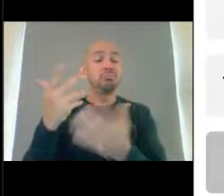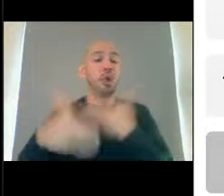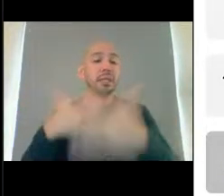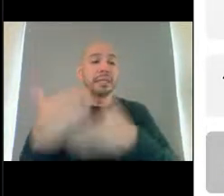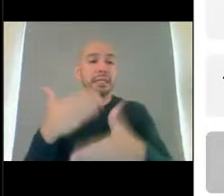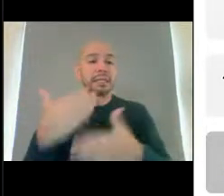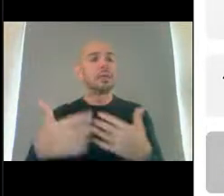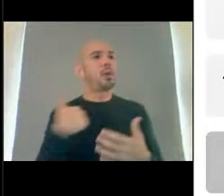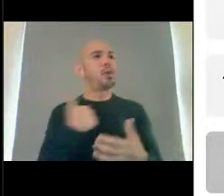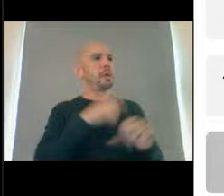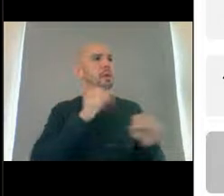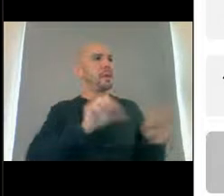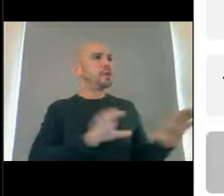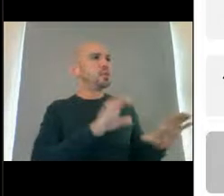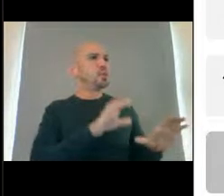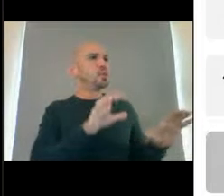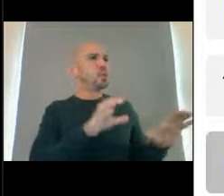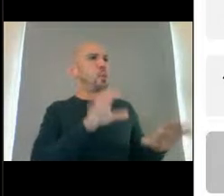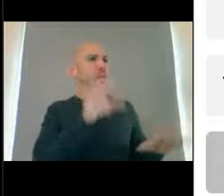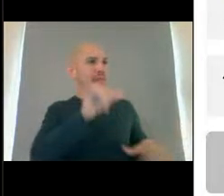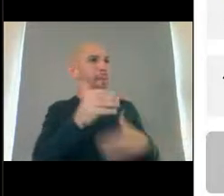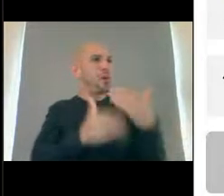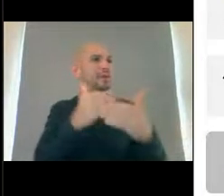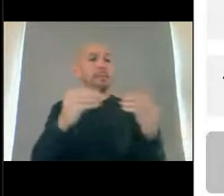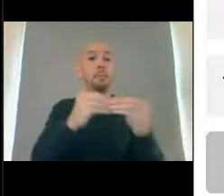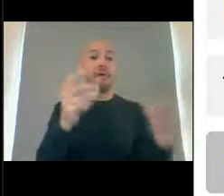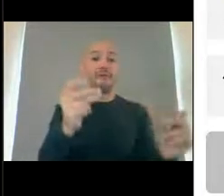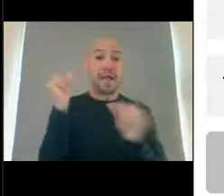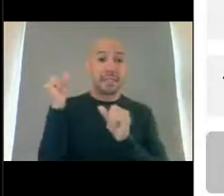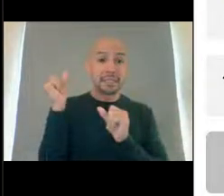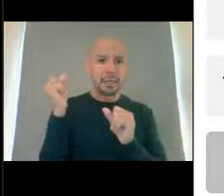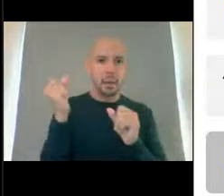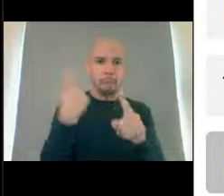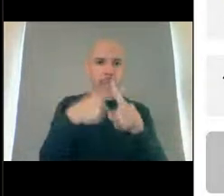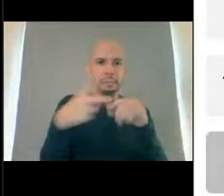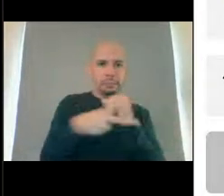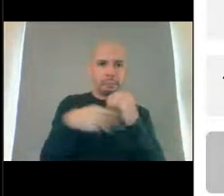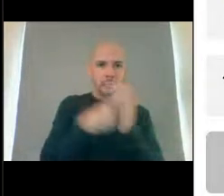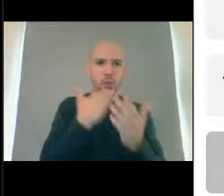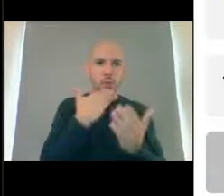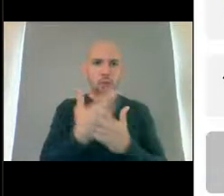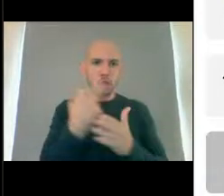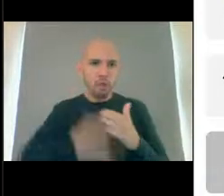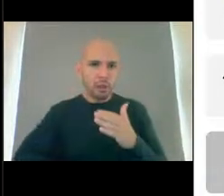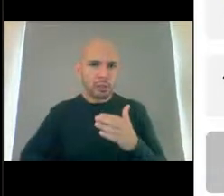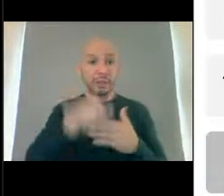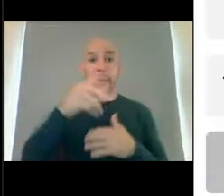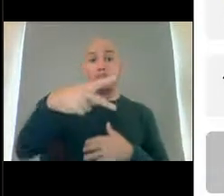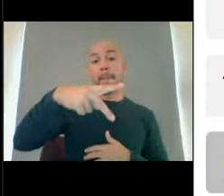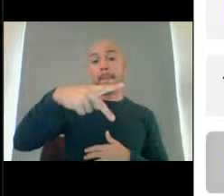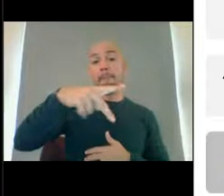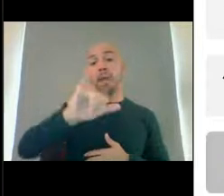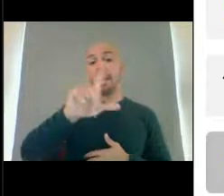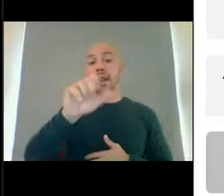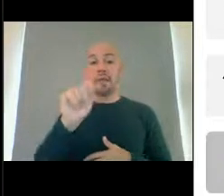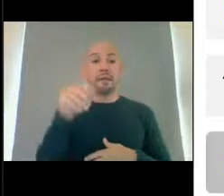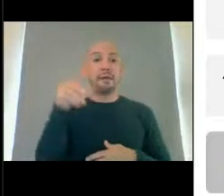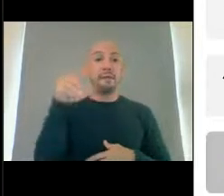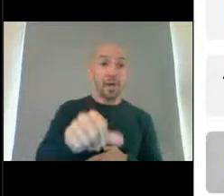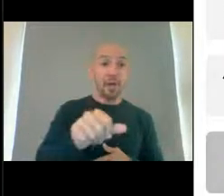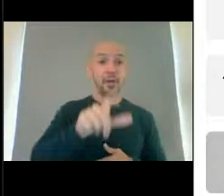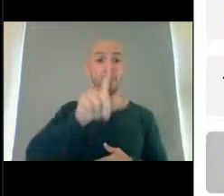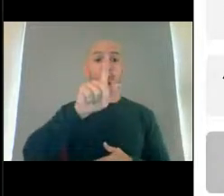uh fast faster and at a good cost and so the pilot was funded for uh 21.5